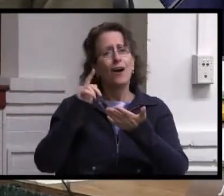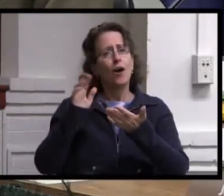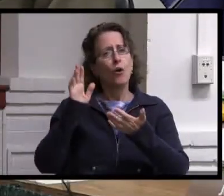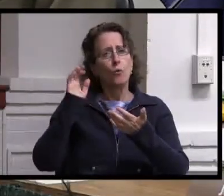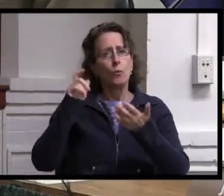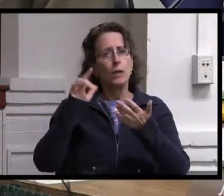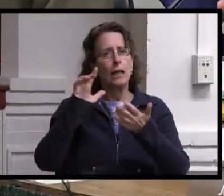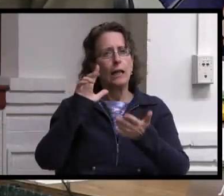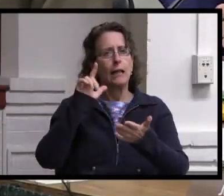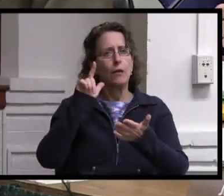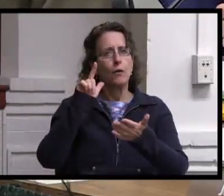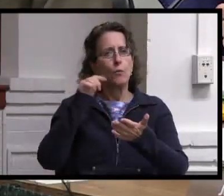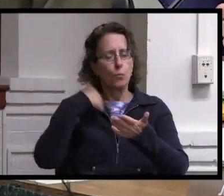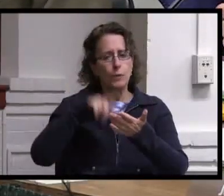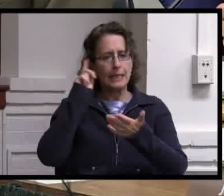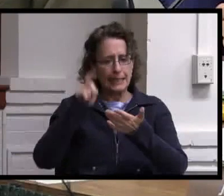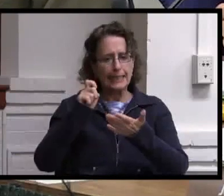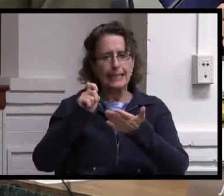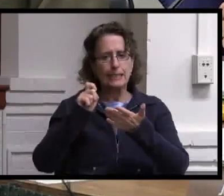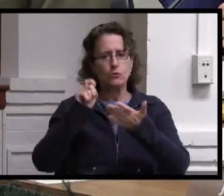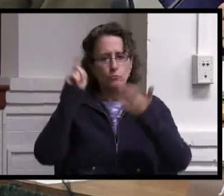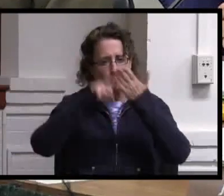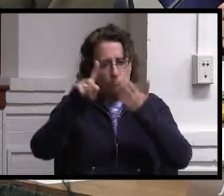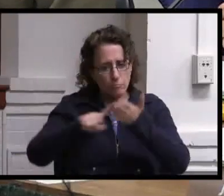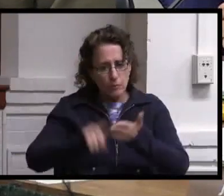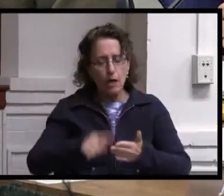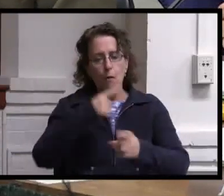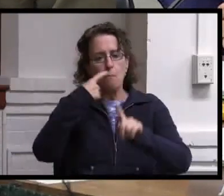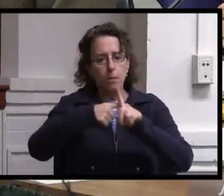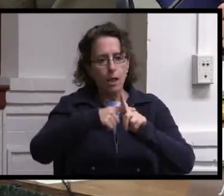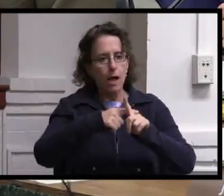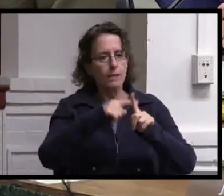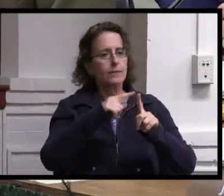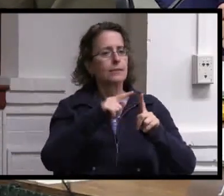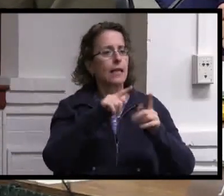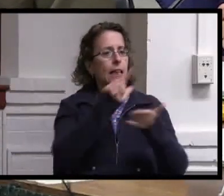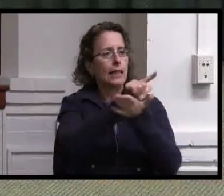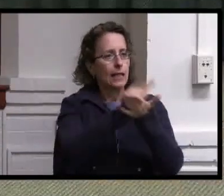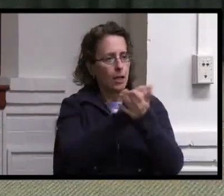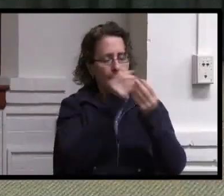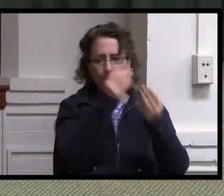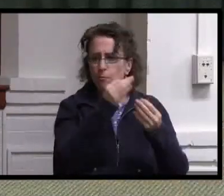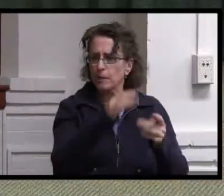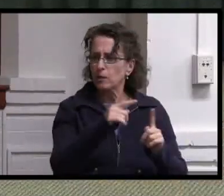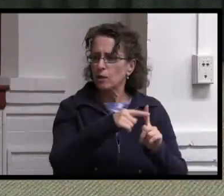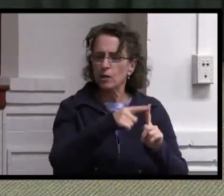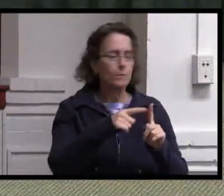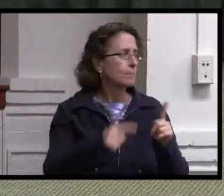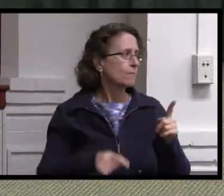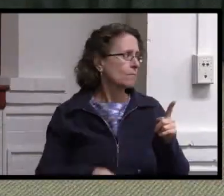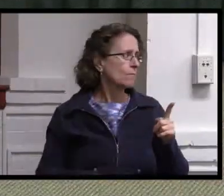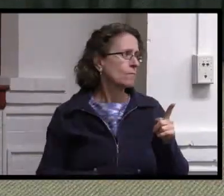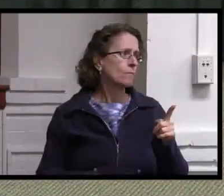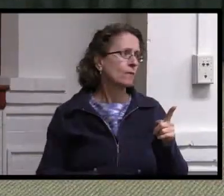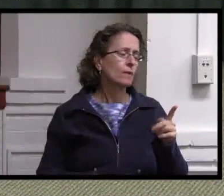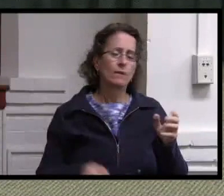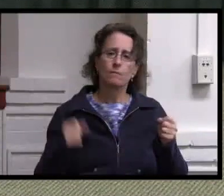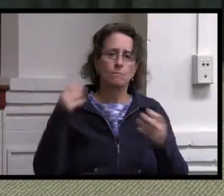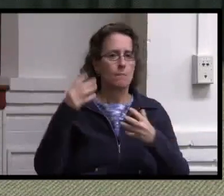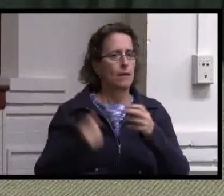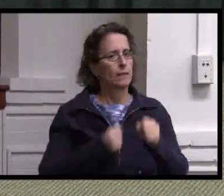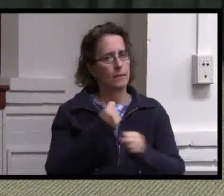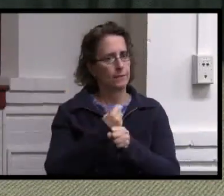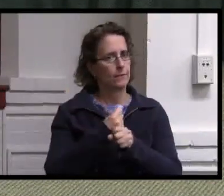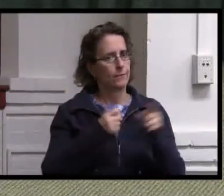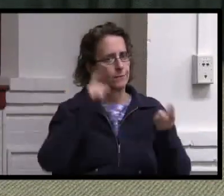Needs to be thoroughly researched before we go out and start to try to actually address it. Yeah. But I mean, that's been on the table for a bunch of years, forever. So,